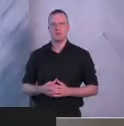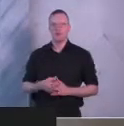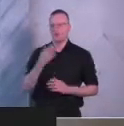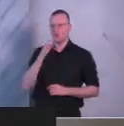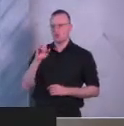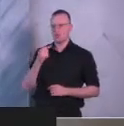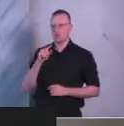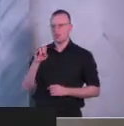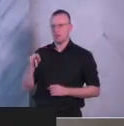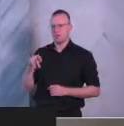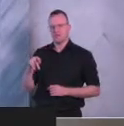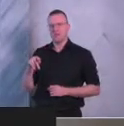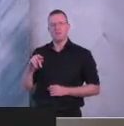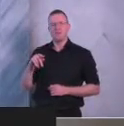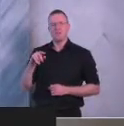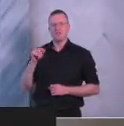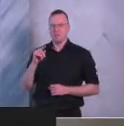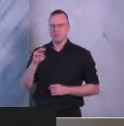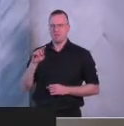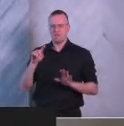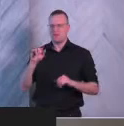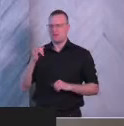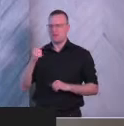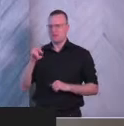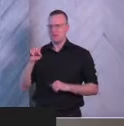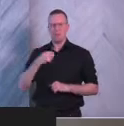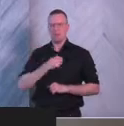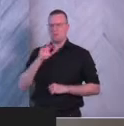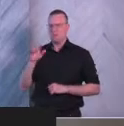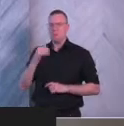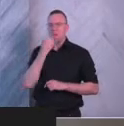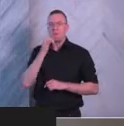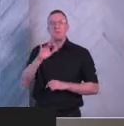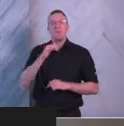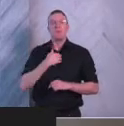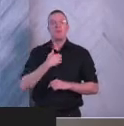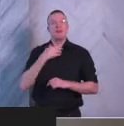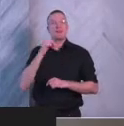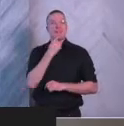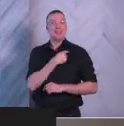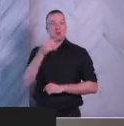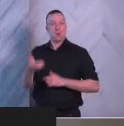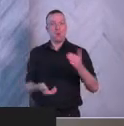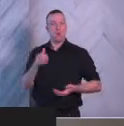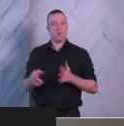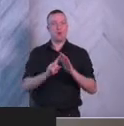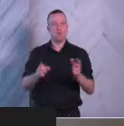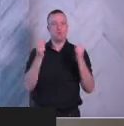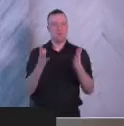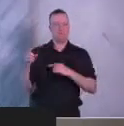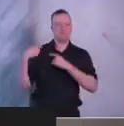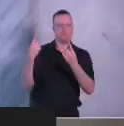Jagdeep. So Kingston has welcomed many refugees before, and immigrants as